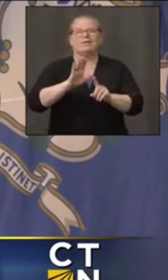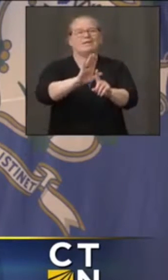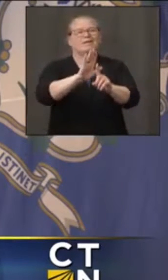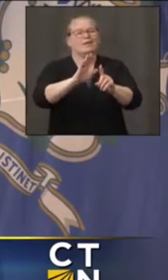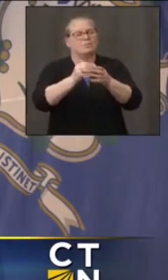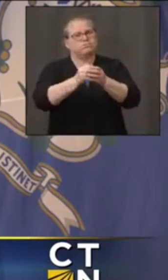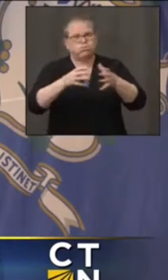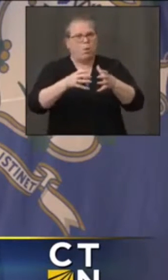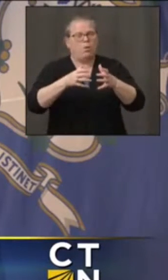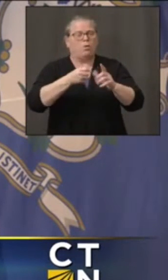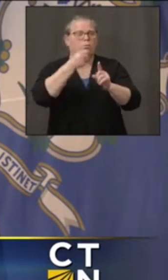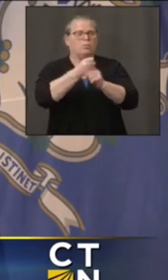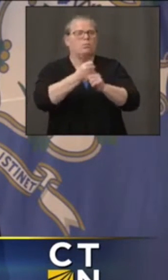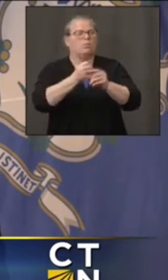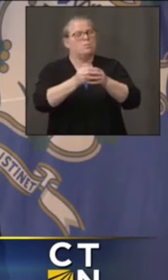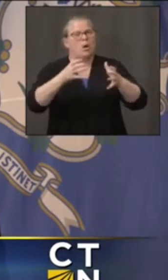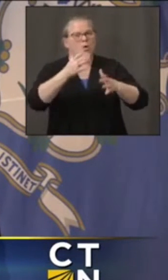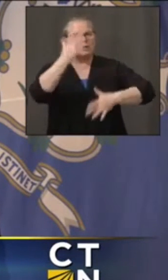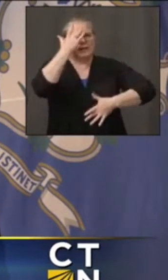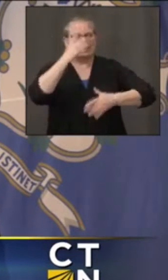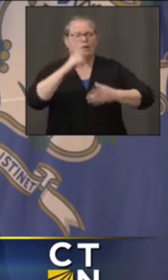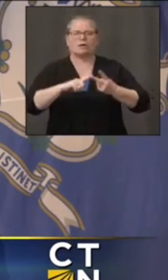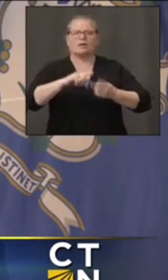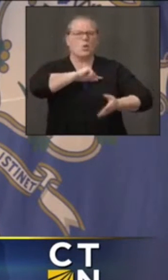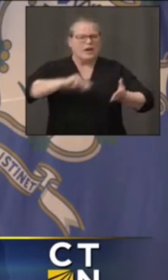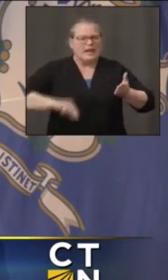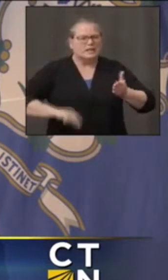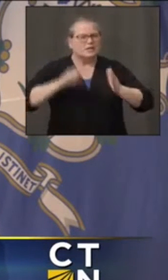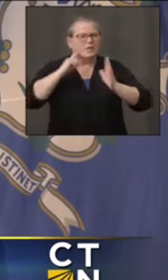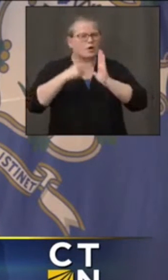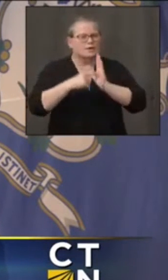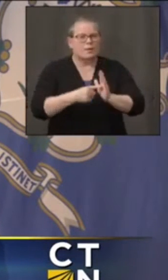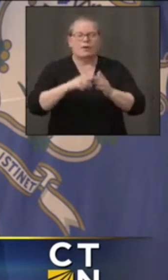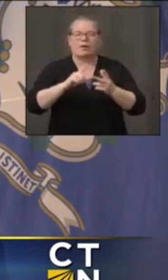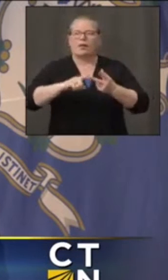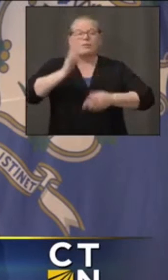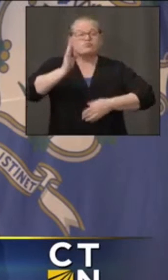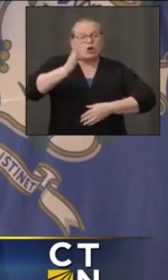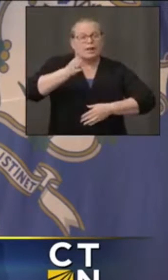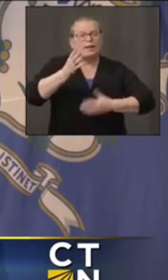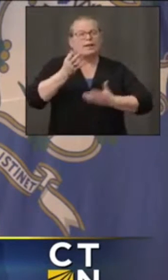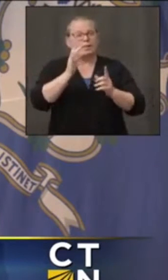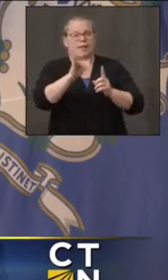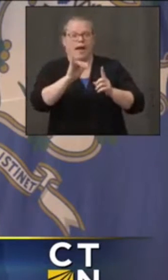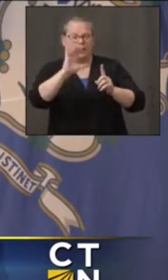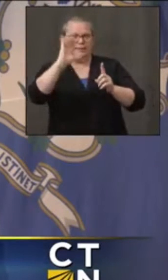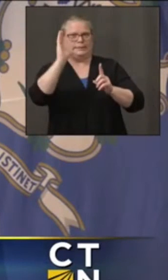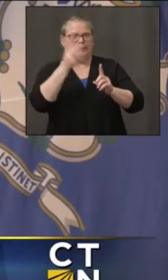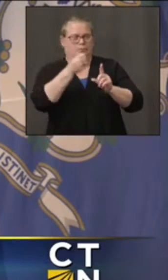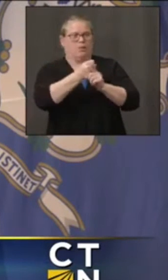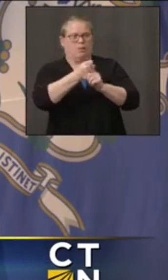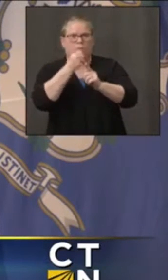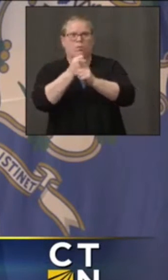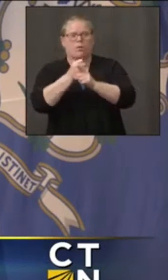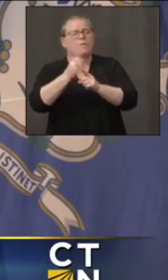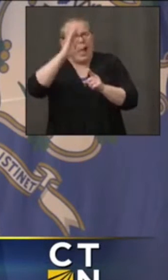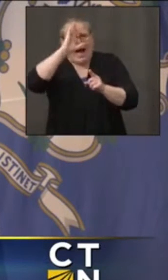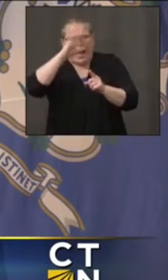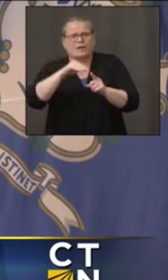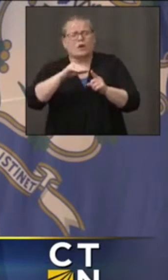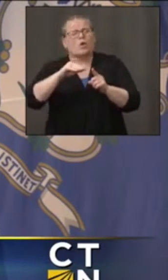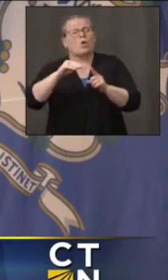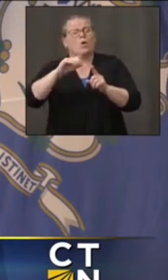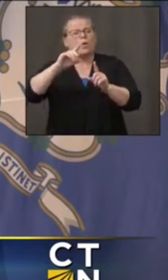Brooklyn was one. I know you're constantly in touch and comparing notes with other governors around the country. Is